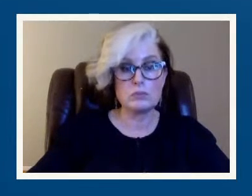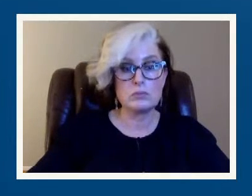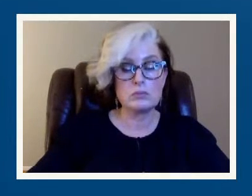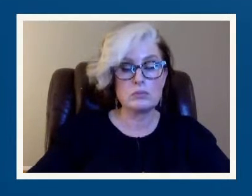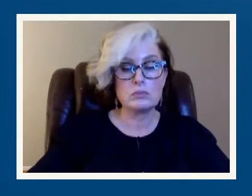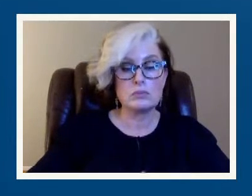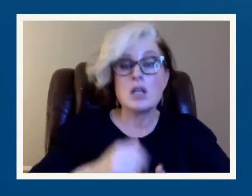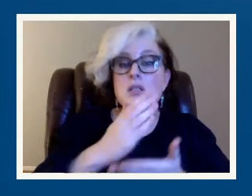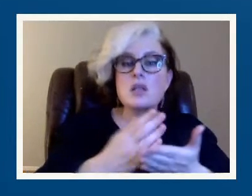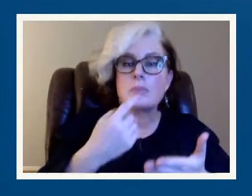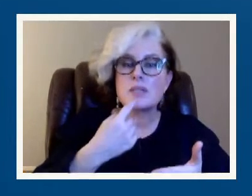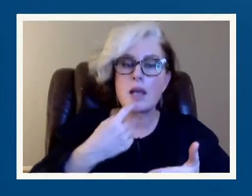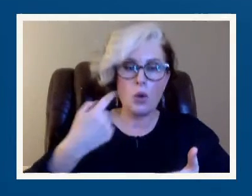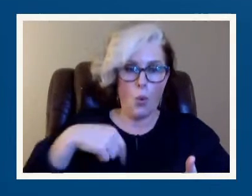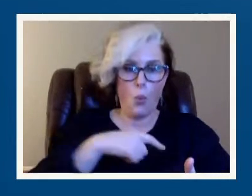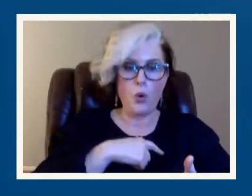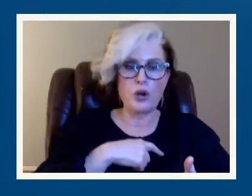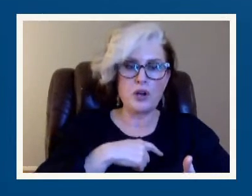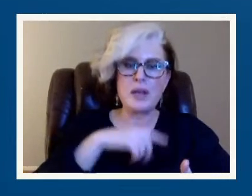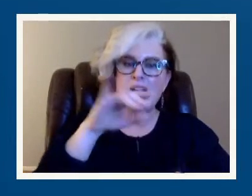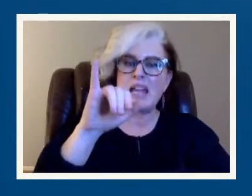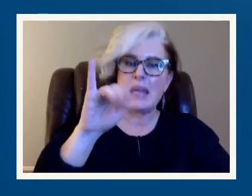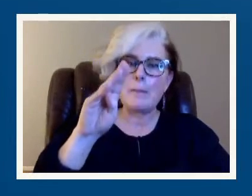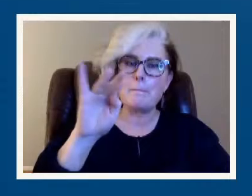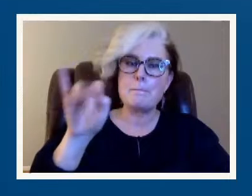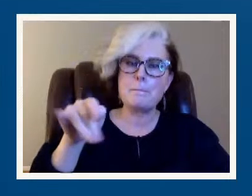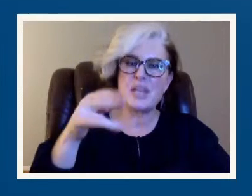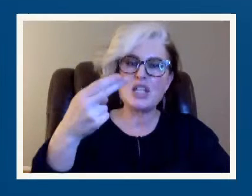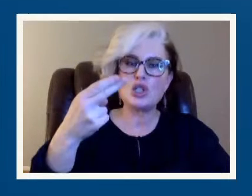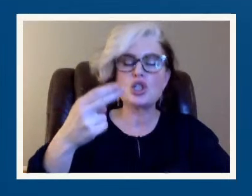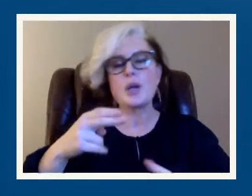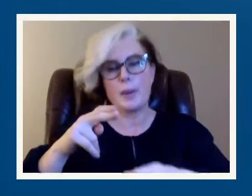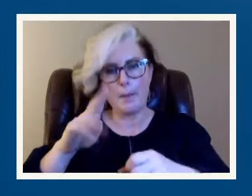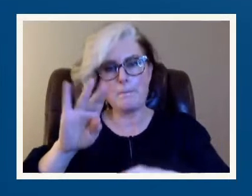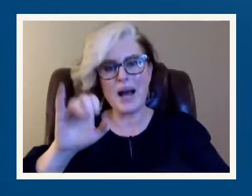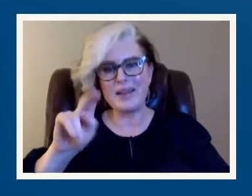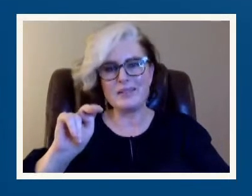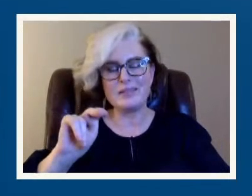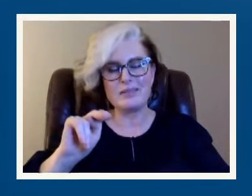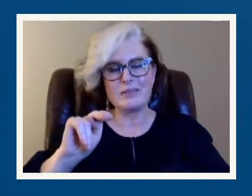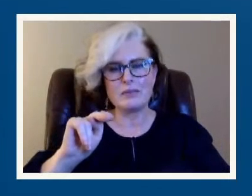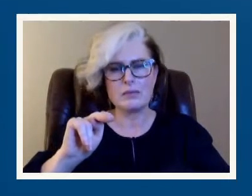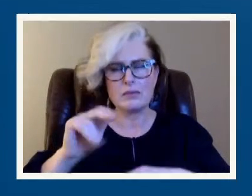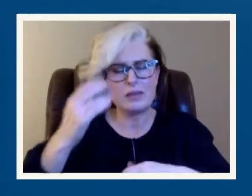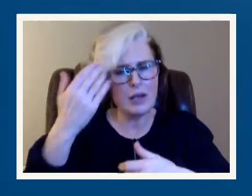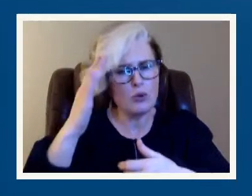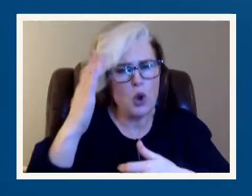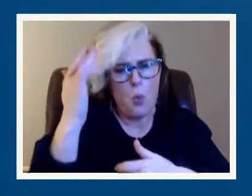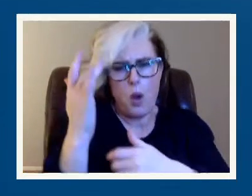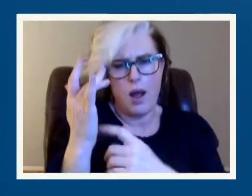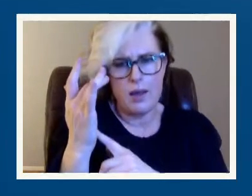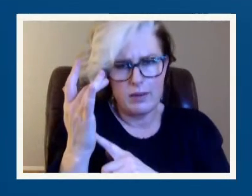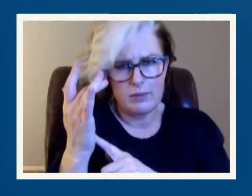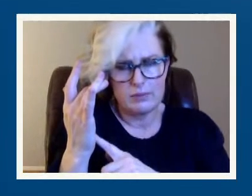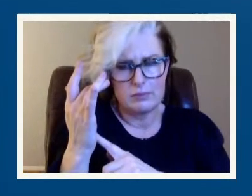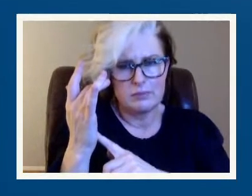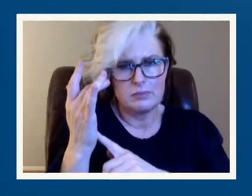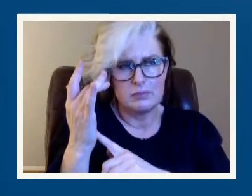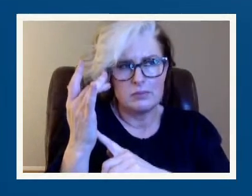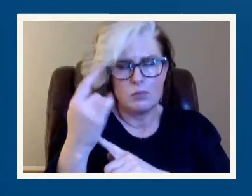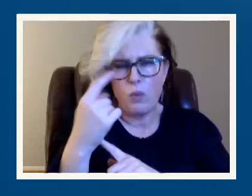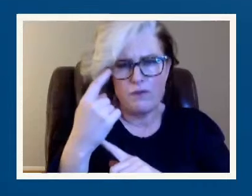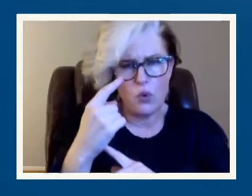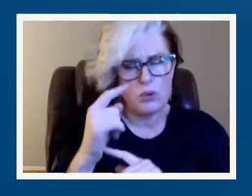Some of them said we're going to impeach Biden. They're not quite sure why or what